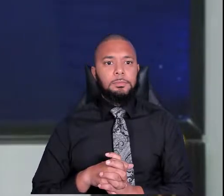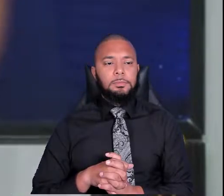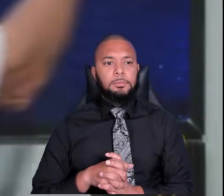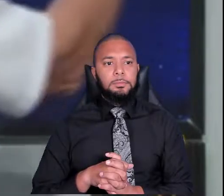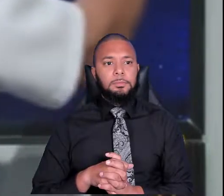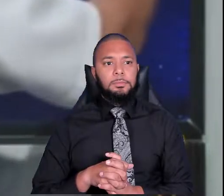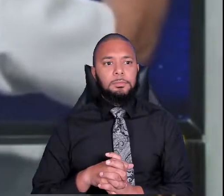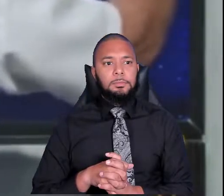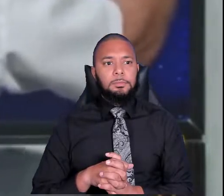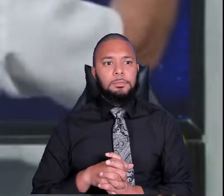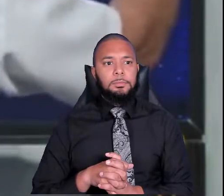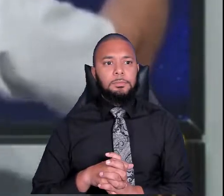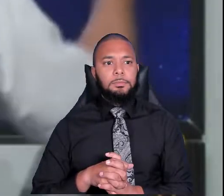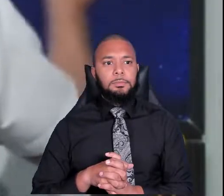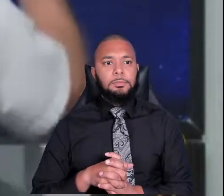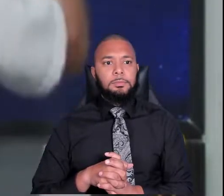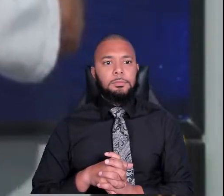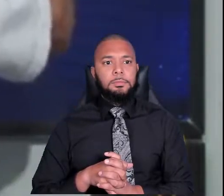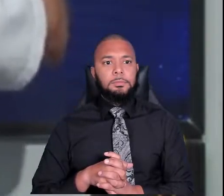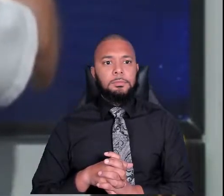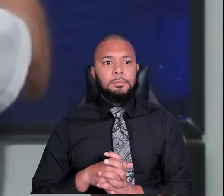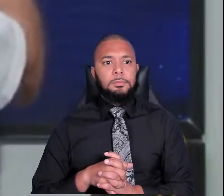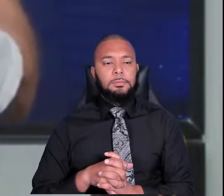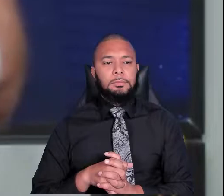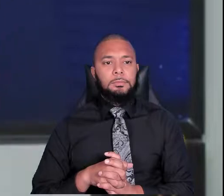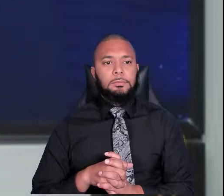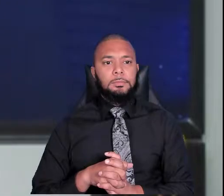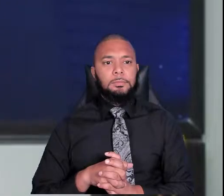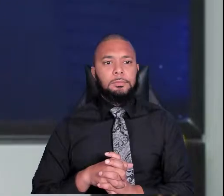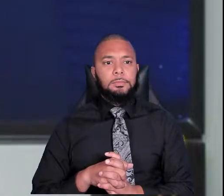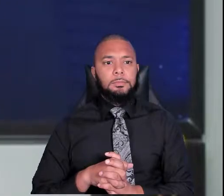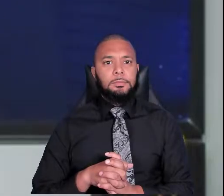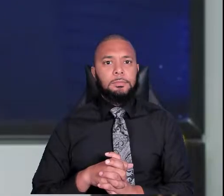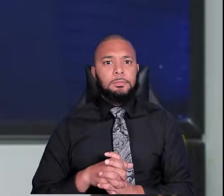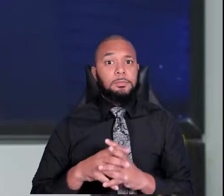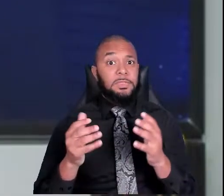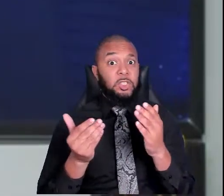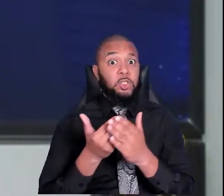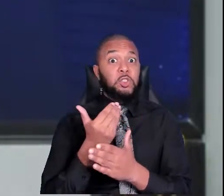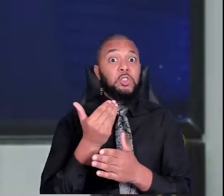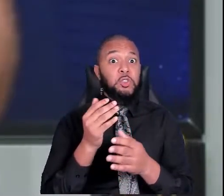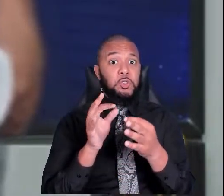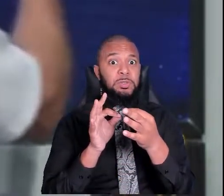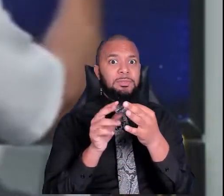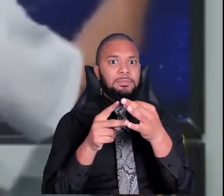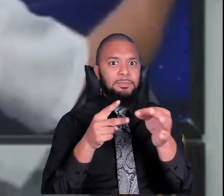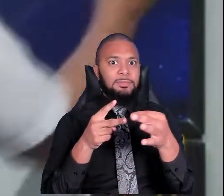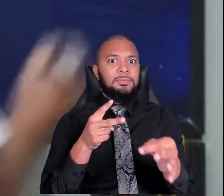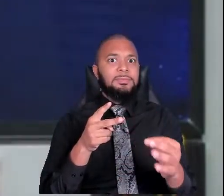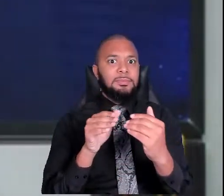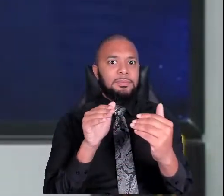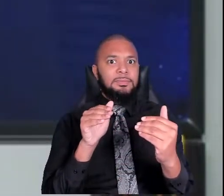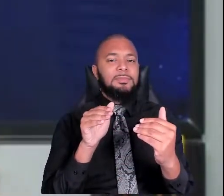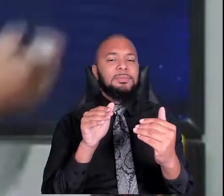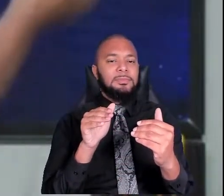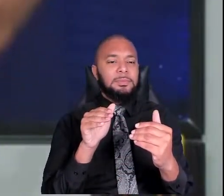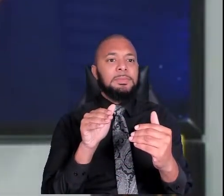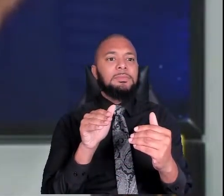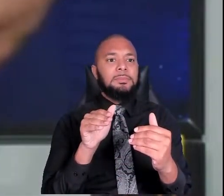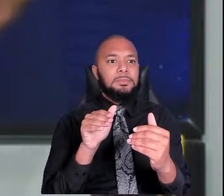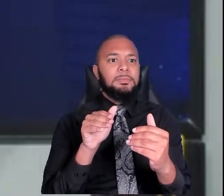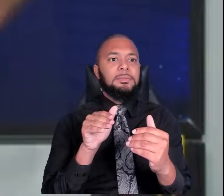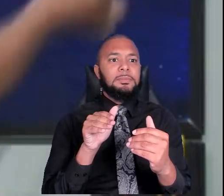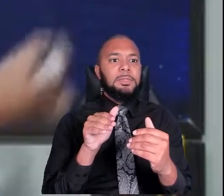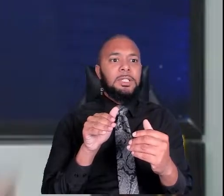equals negative 6. So there's my new system. And now when I add those equations